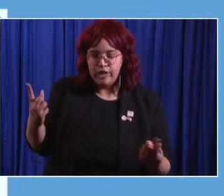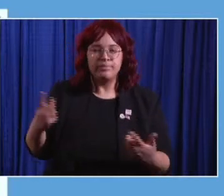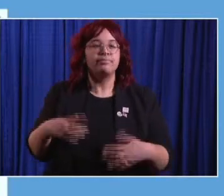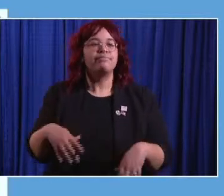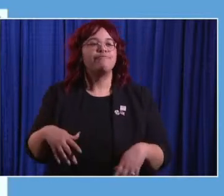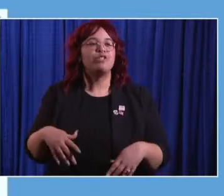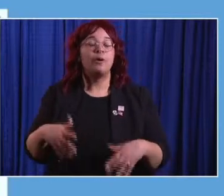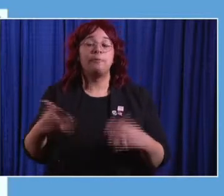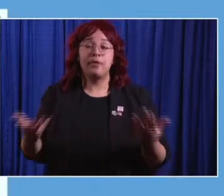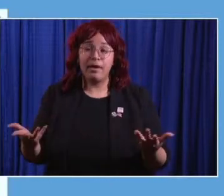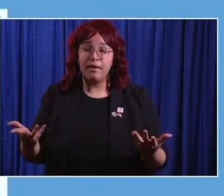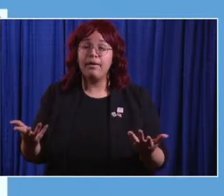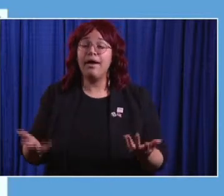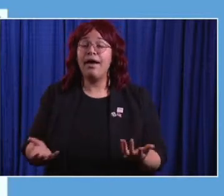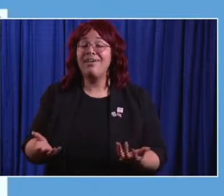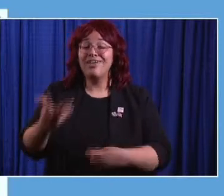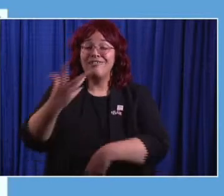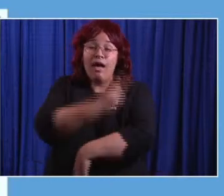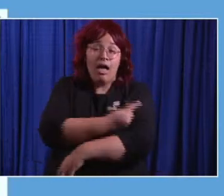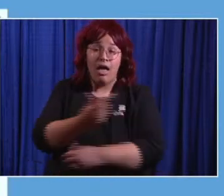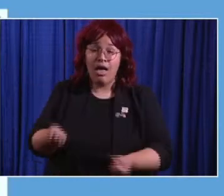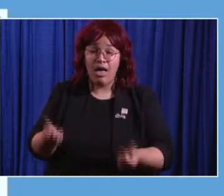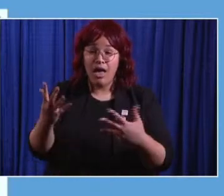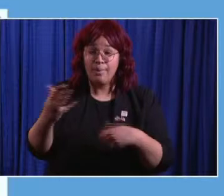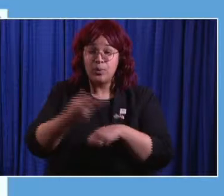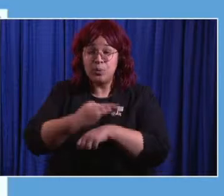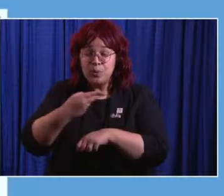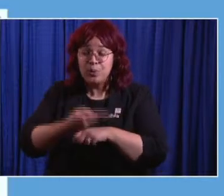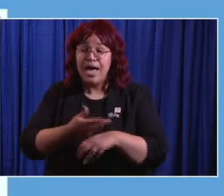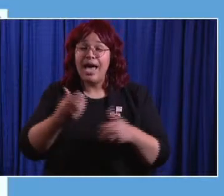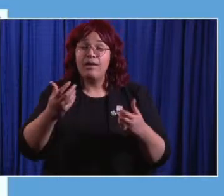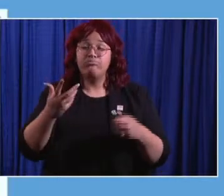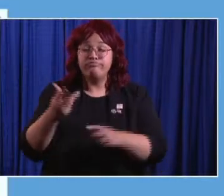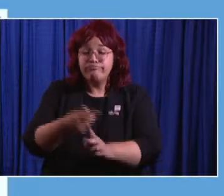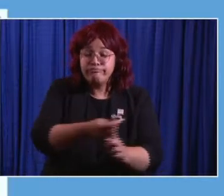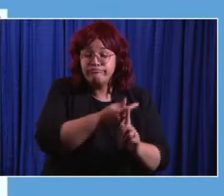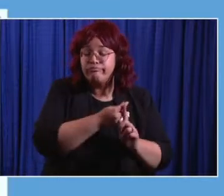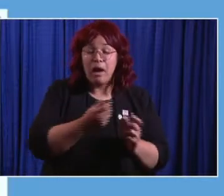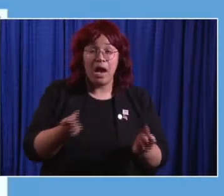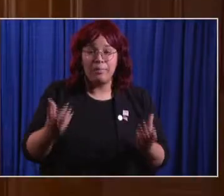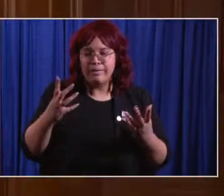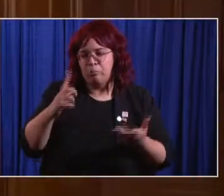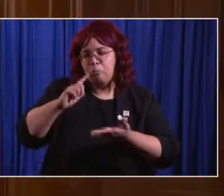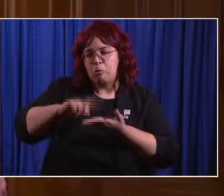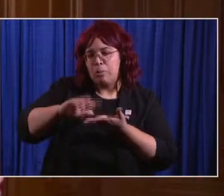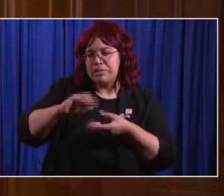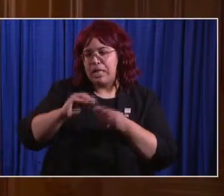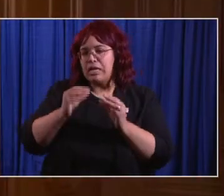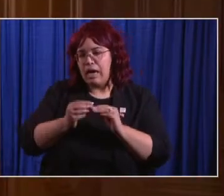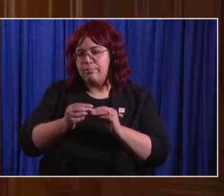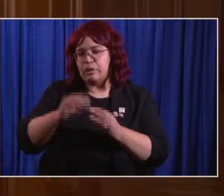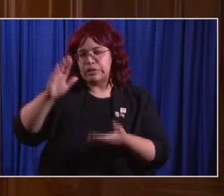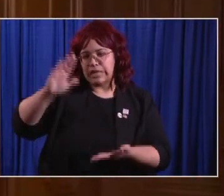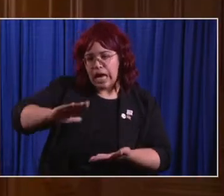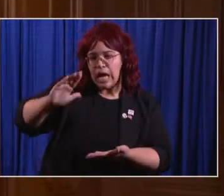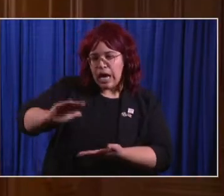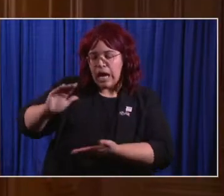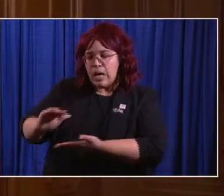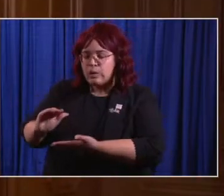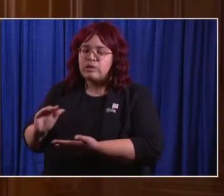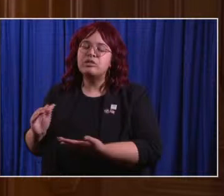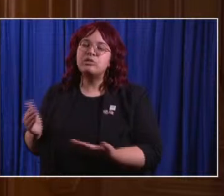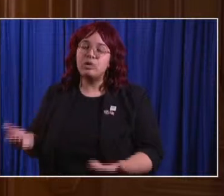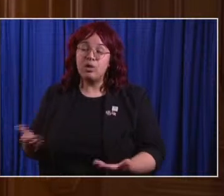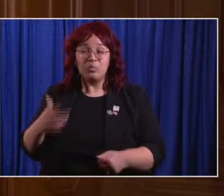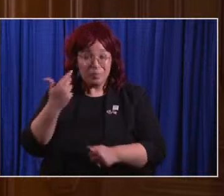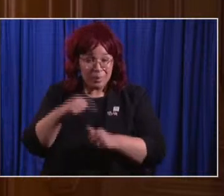rather dramatically in Ohio, the number of people being vaccinated. Today is Monday, so this reflects a weekend.